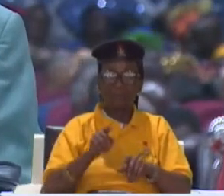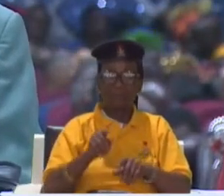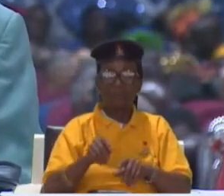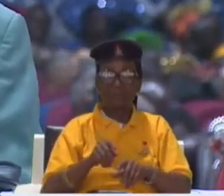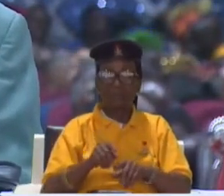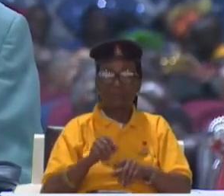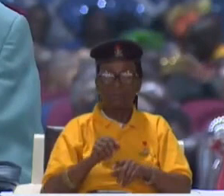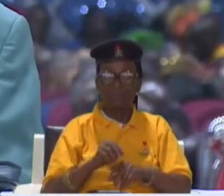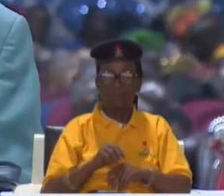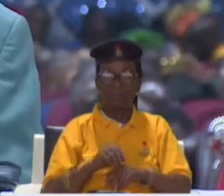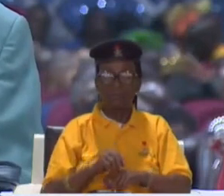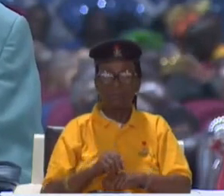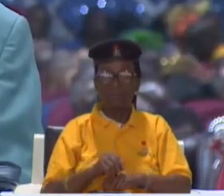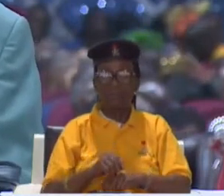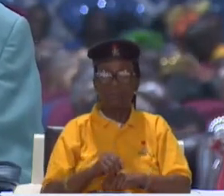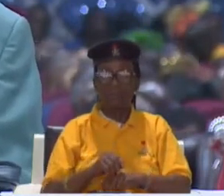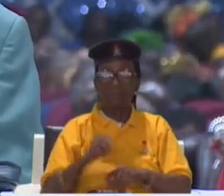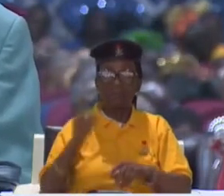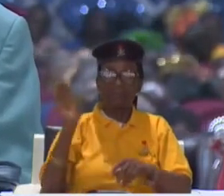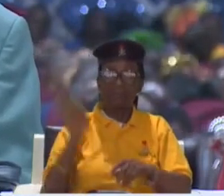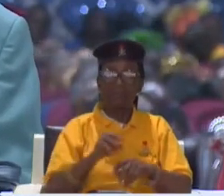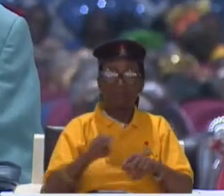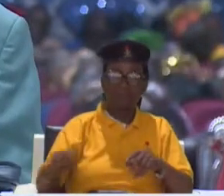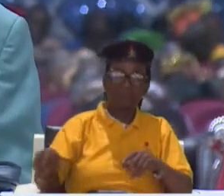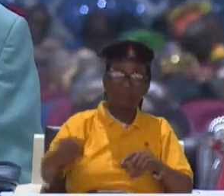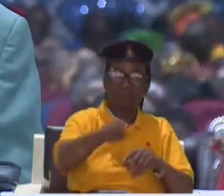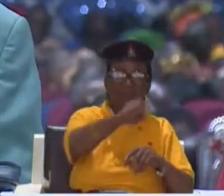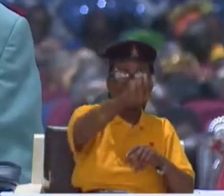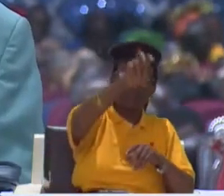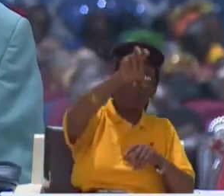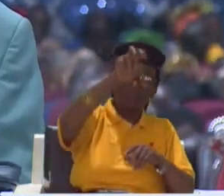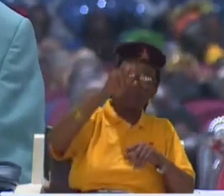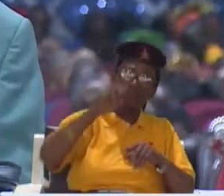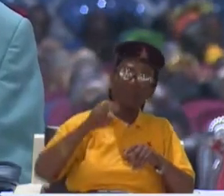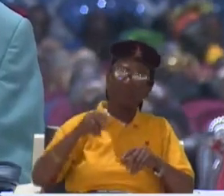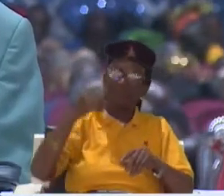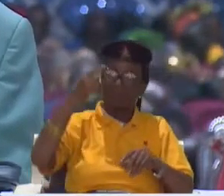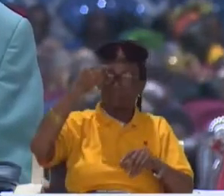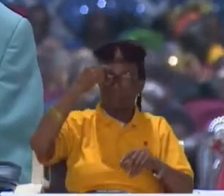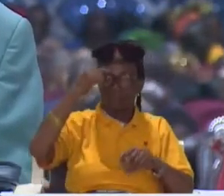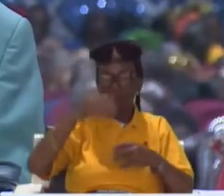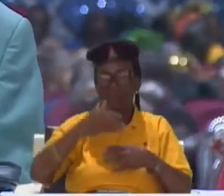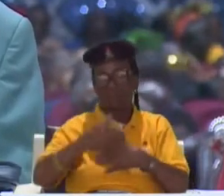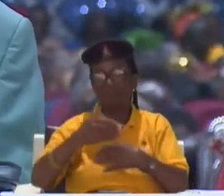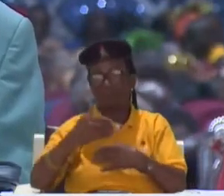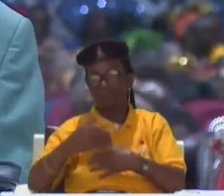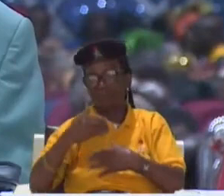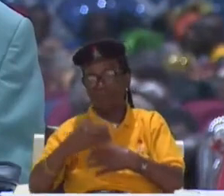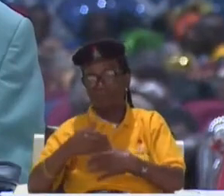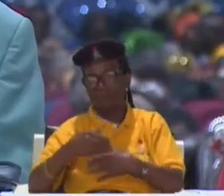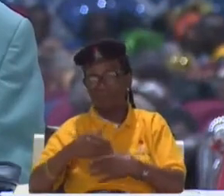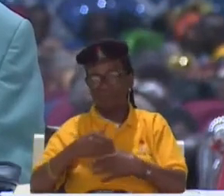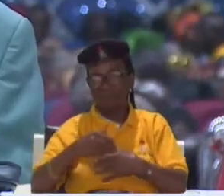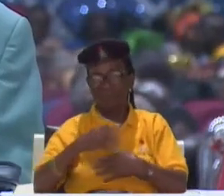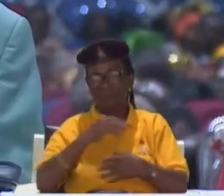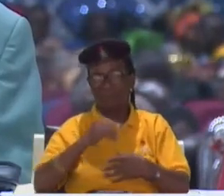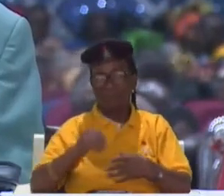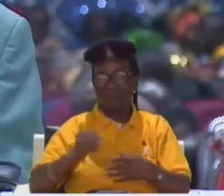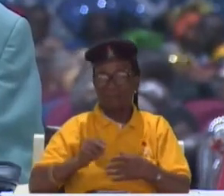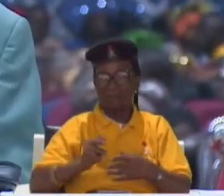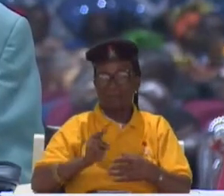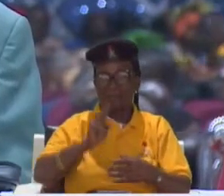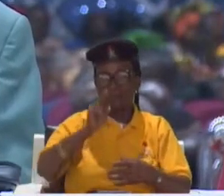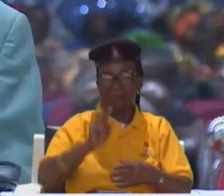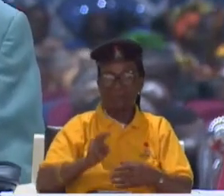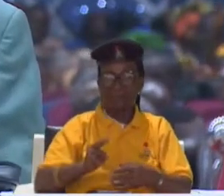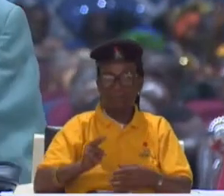concerned, your journey forward and upward